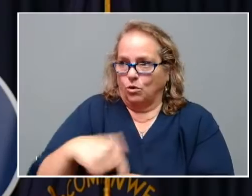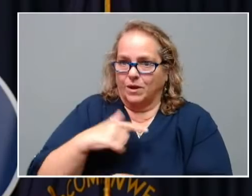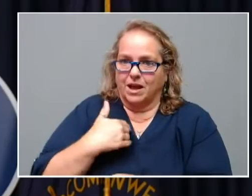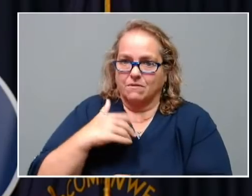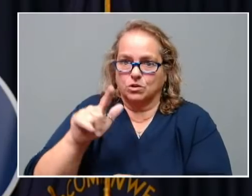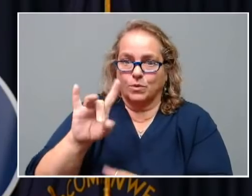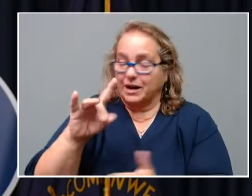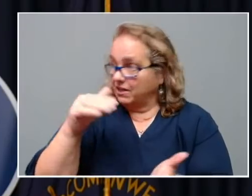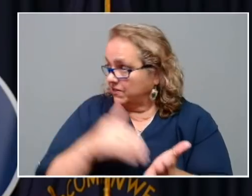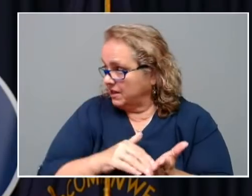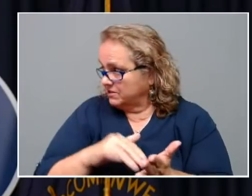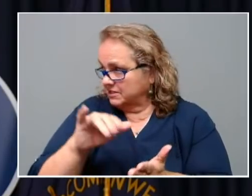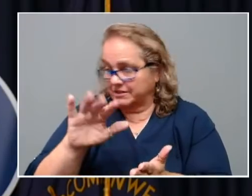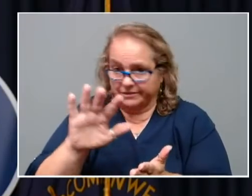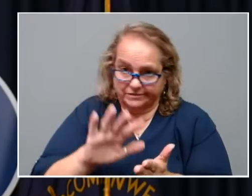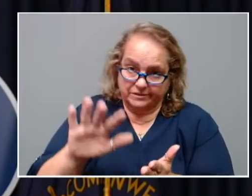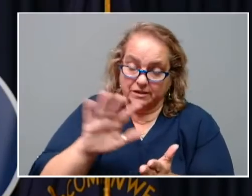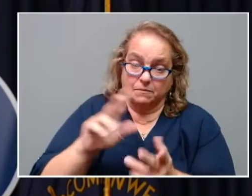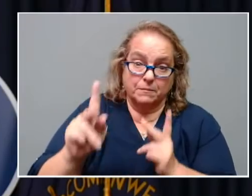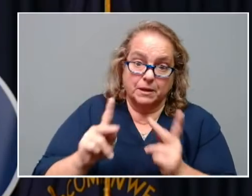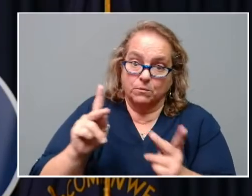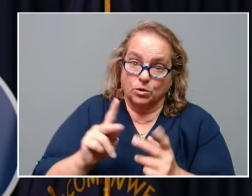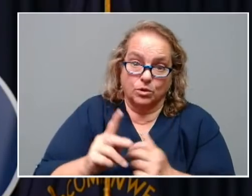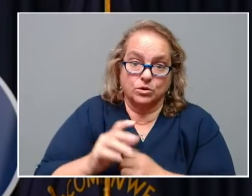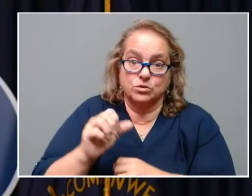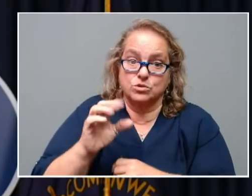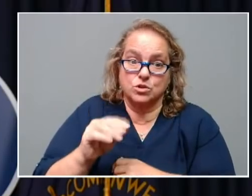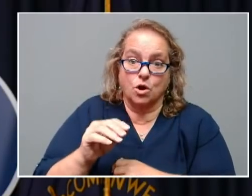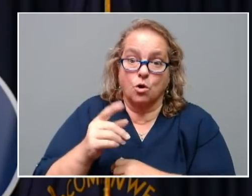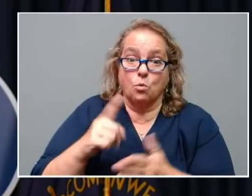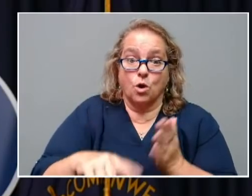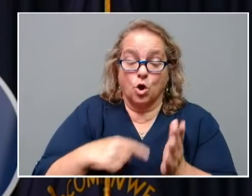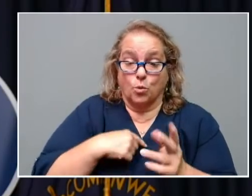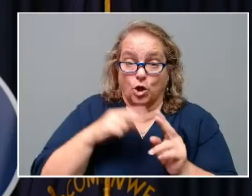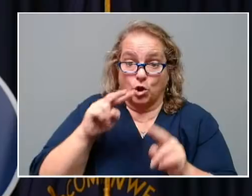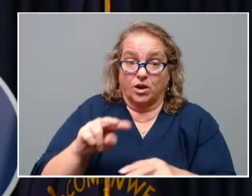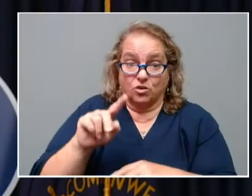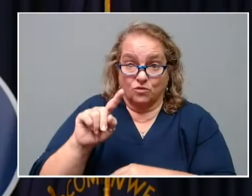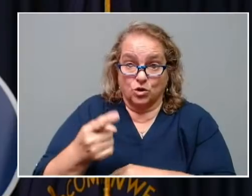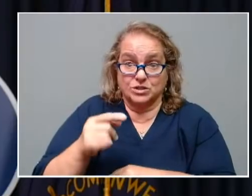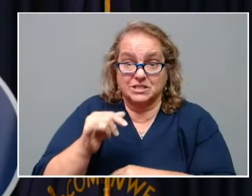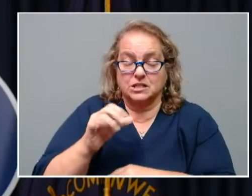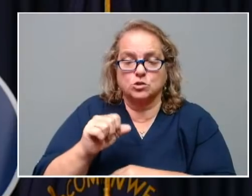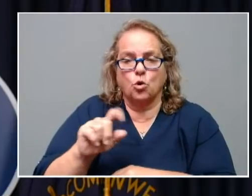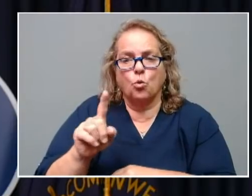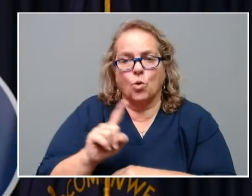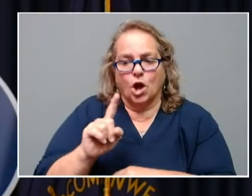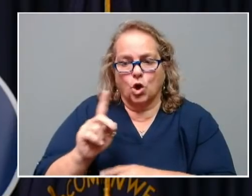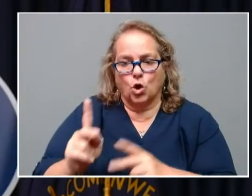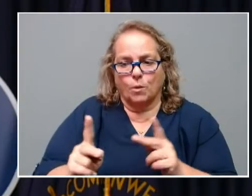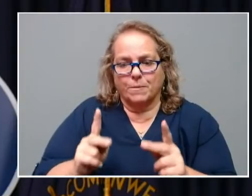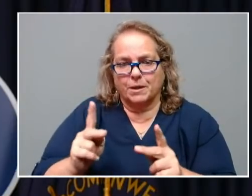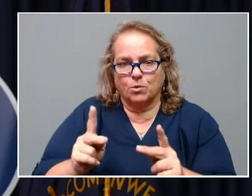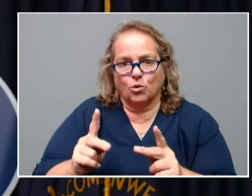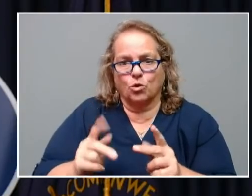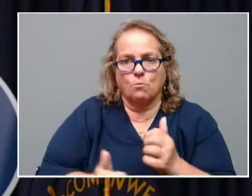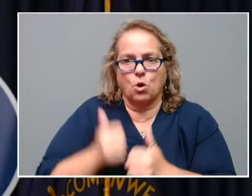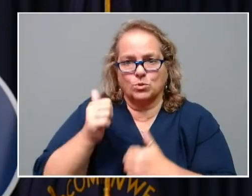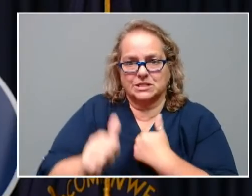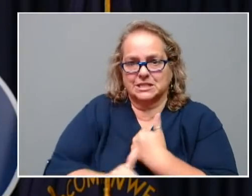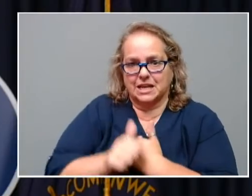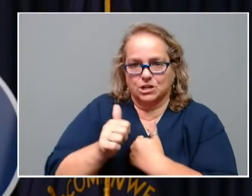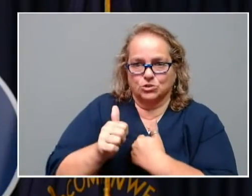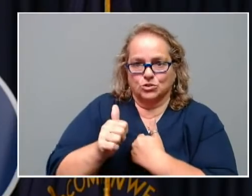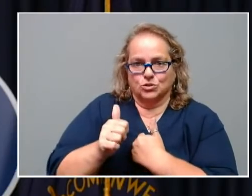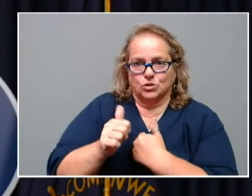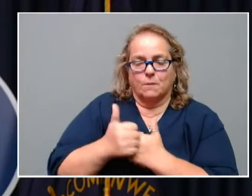28,000-ish people. What we're looking at first is where are people in the most danger, and wanting to make